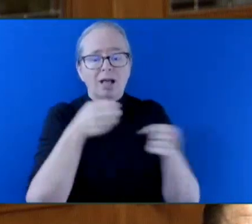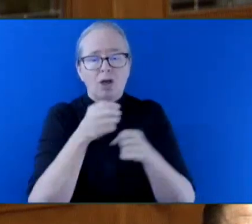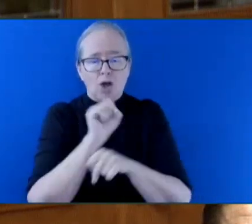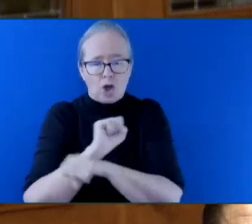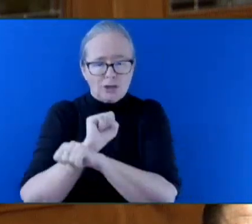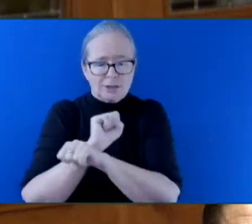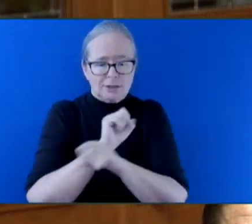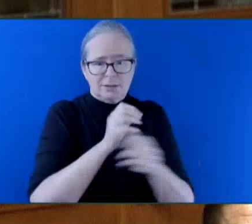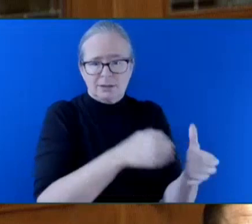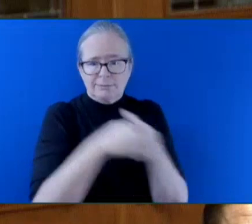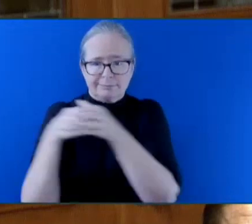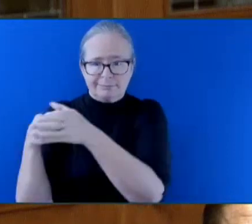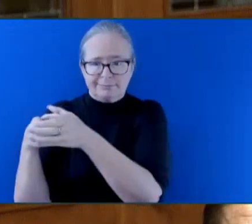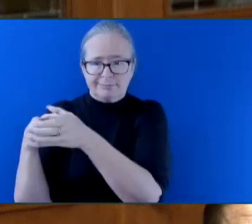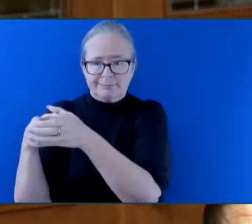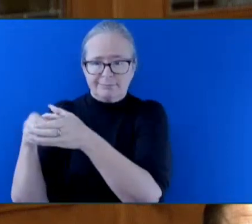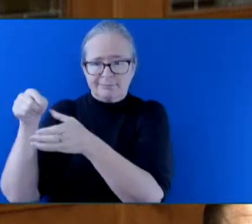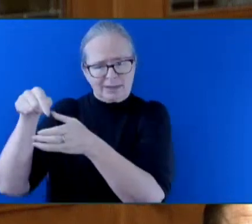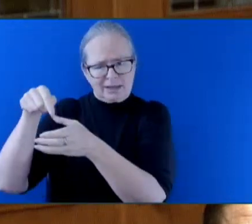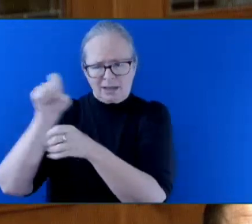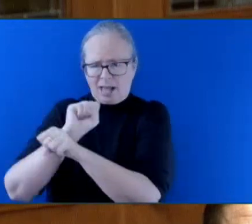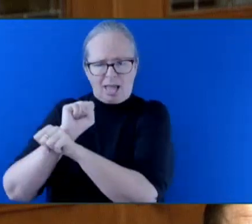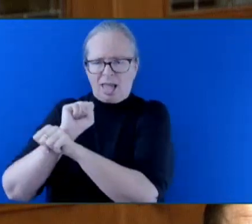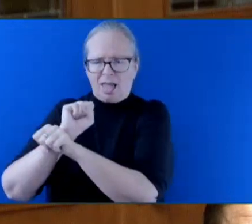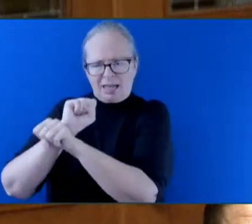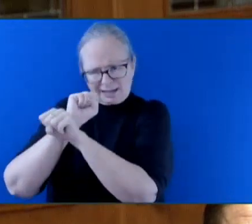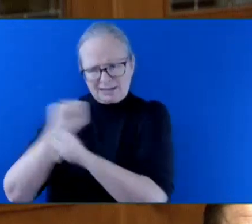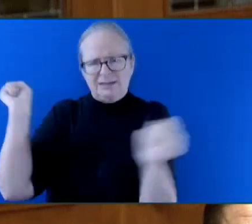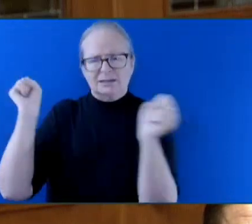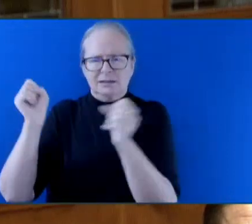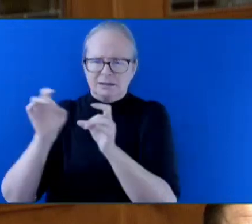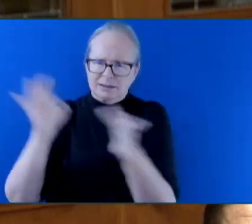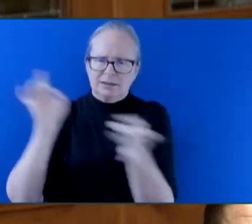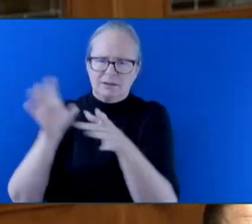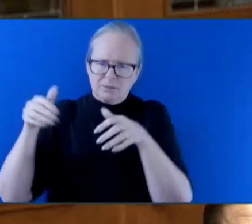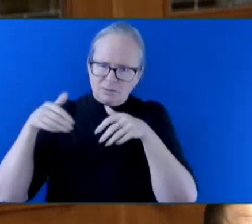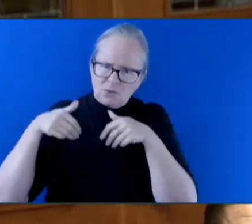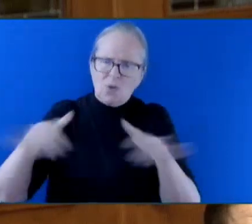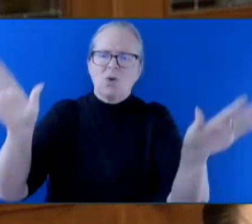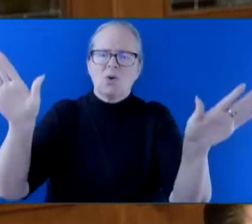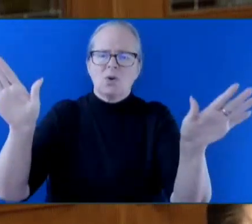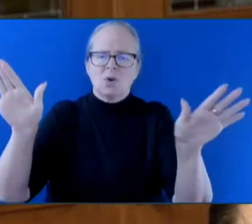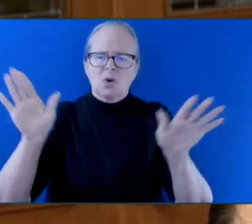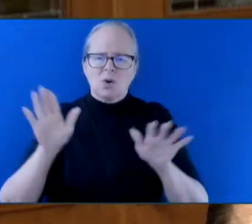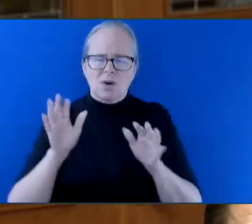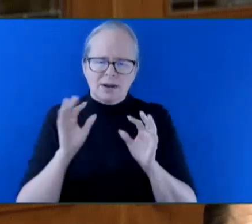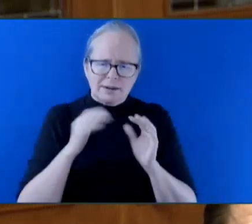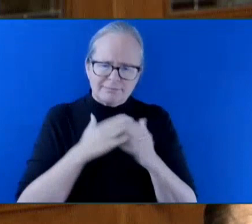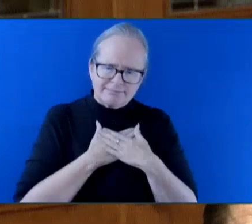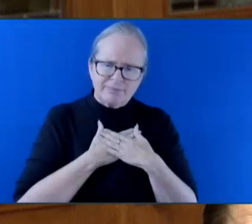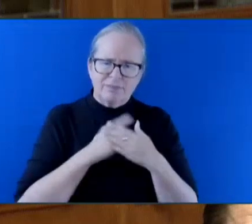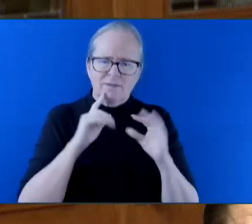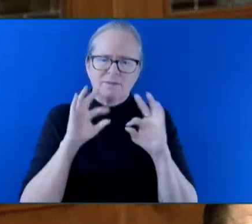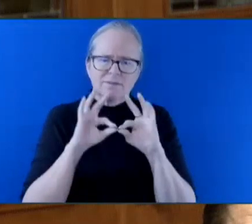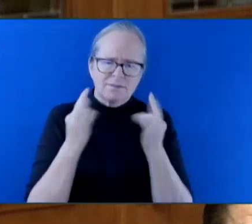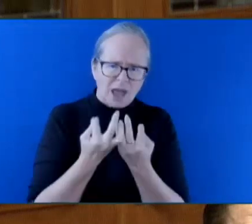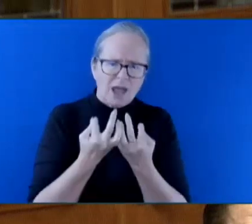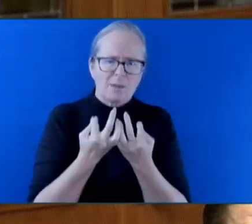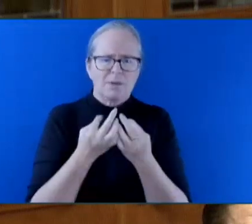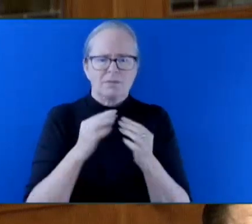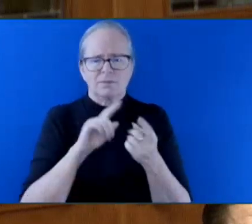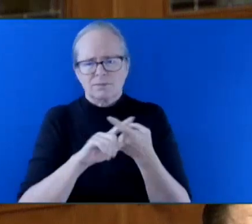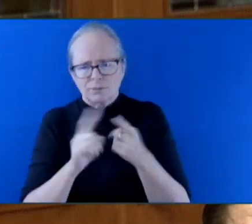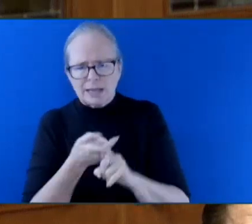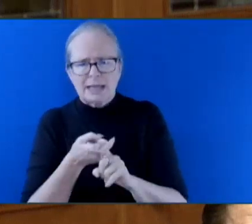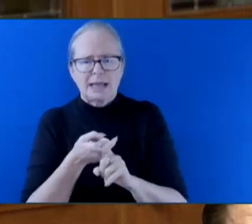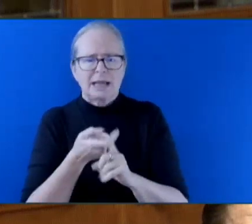friends, and those who have been injured, those grappling with uncertainty, fear, and terror in the aftermath of this horrific